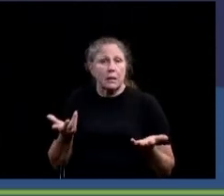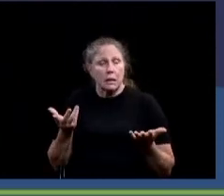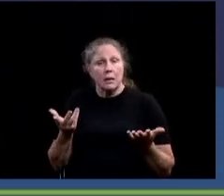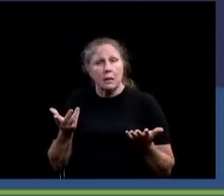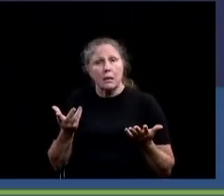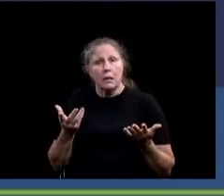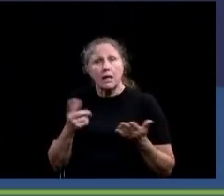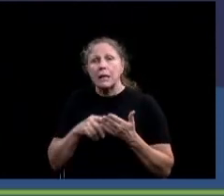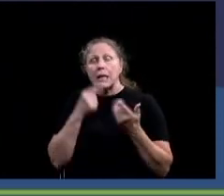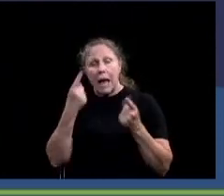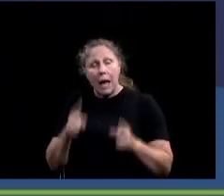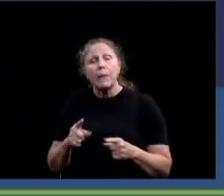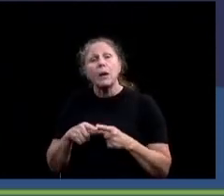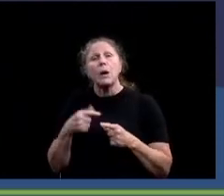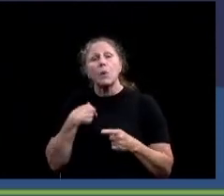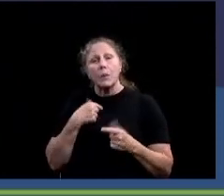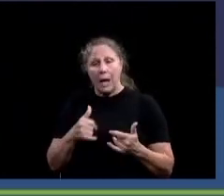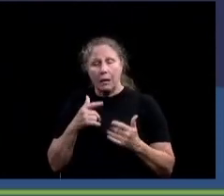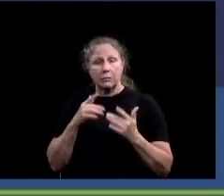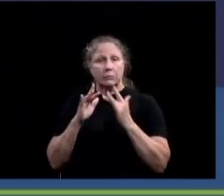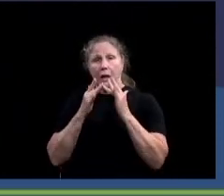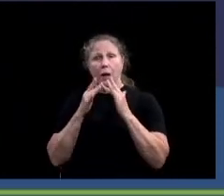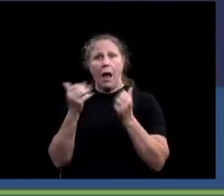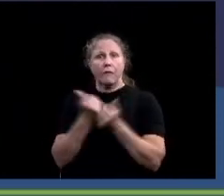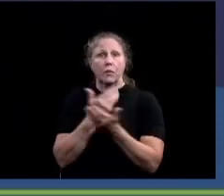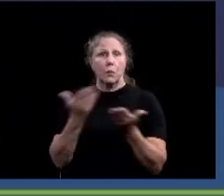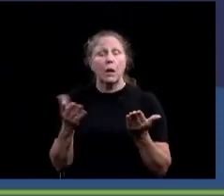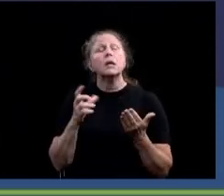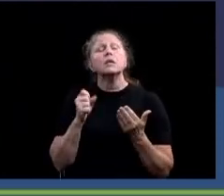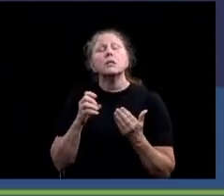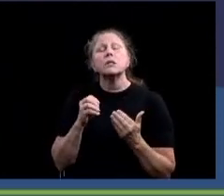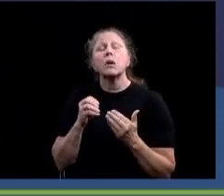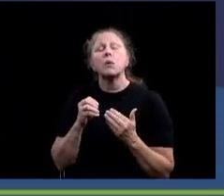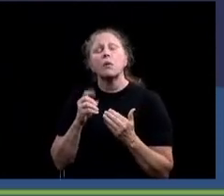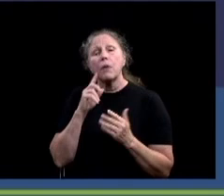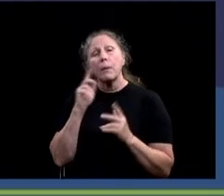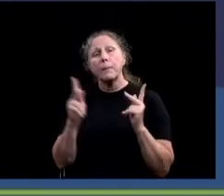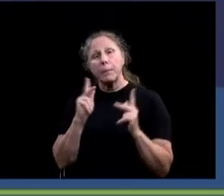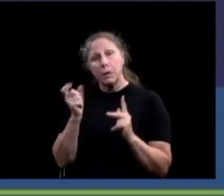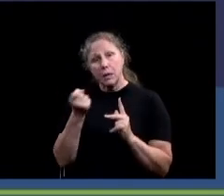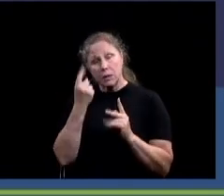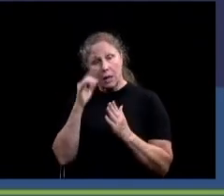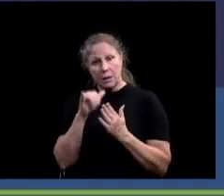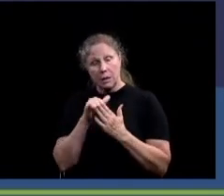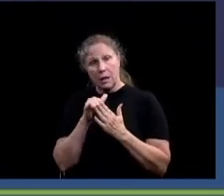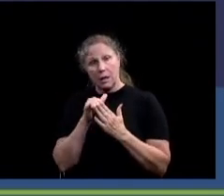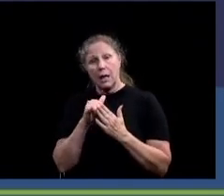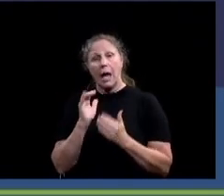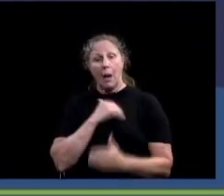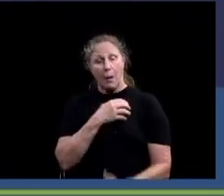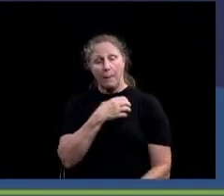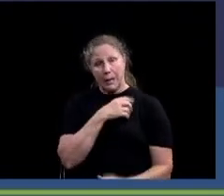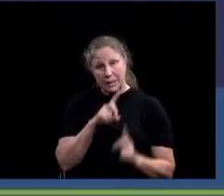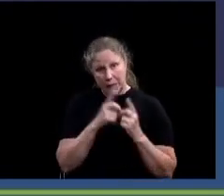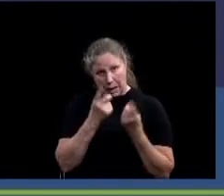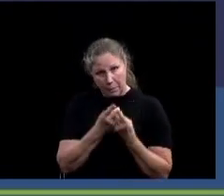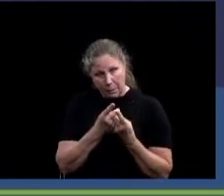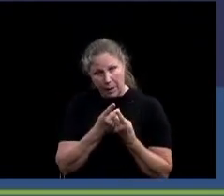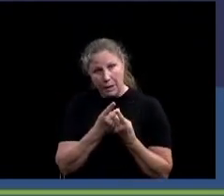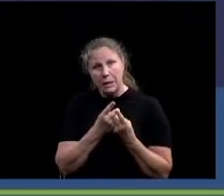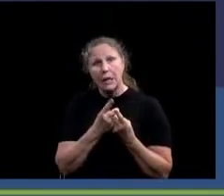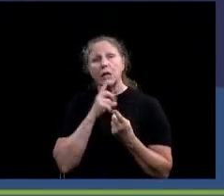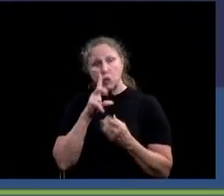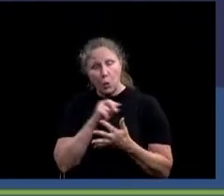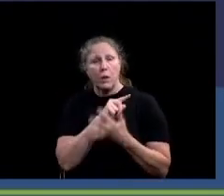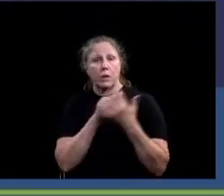I need for, you know, people to understand that our police department are taking those steps and, you know, understand